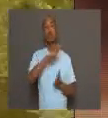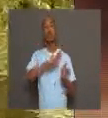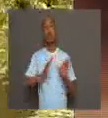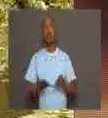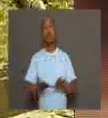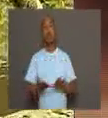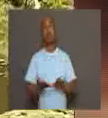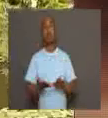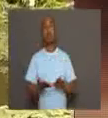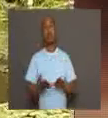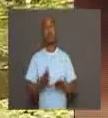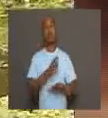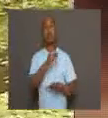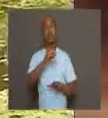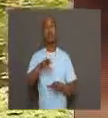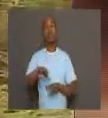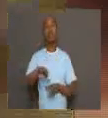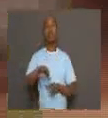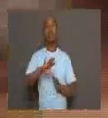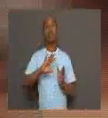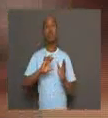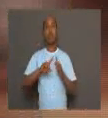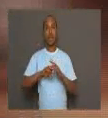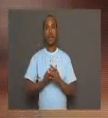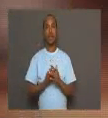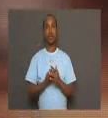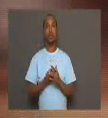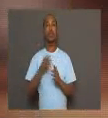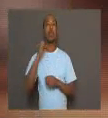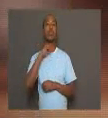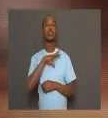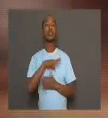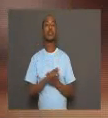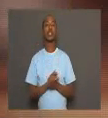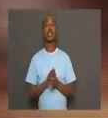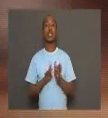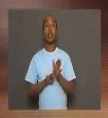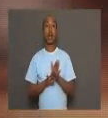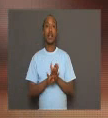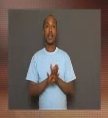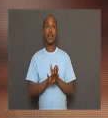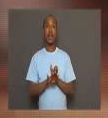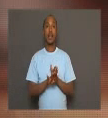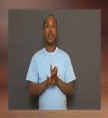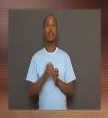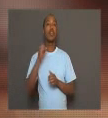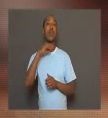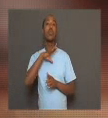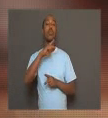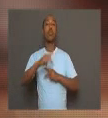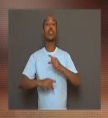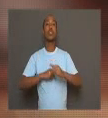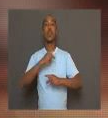die, and begin to rot. The bacteria that aid the rot process of